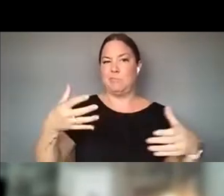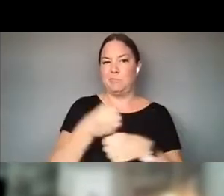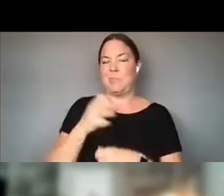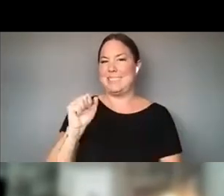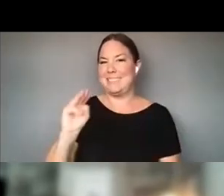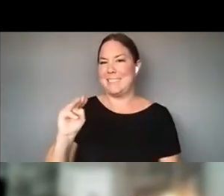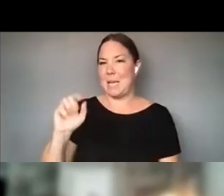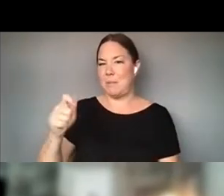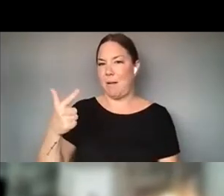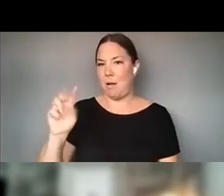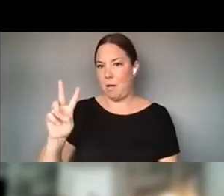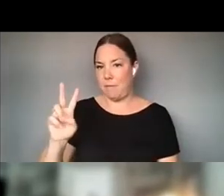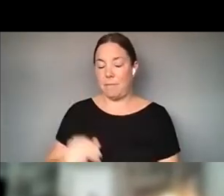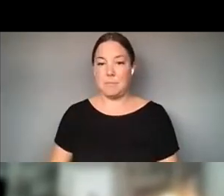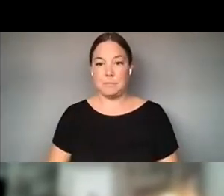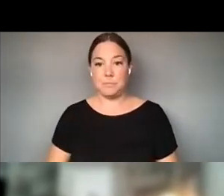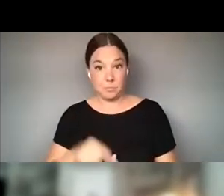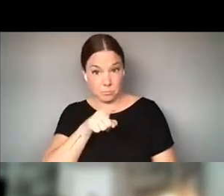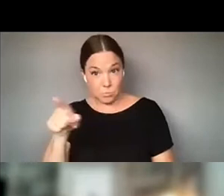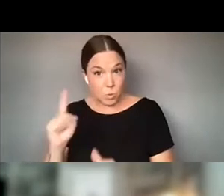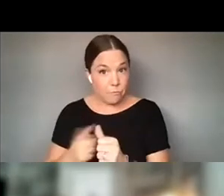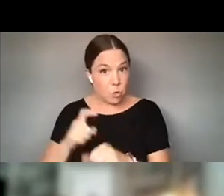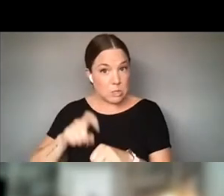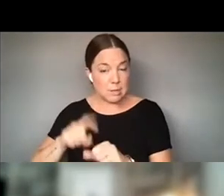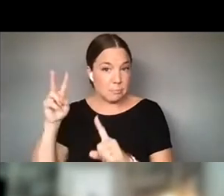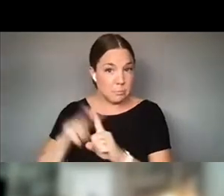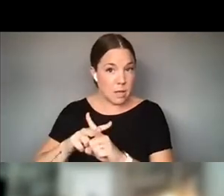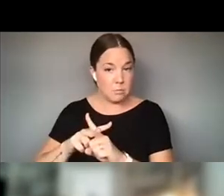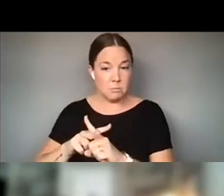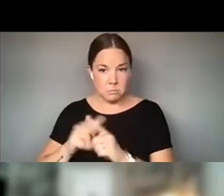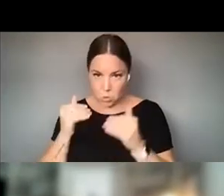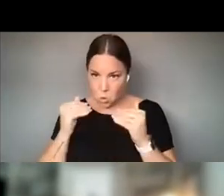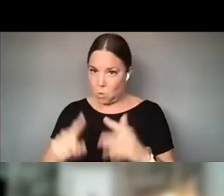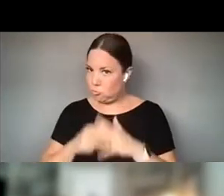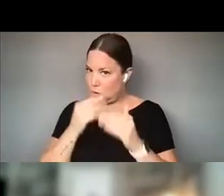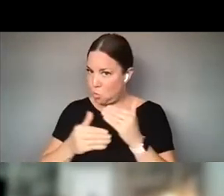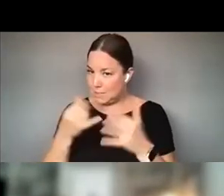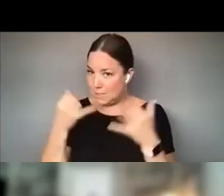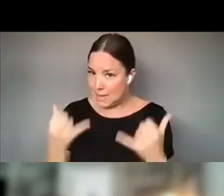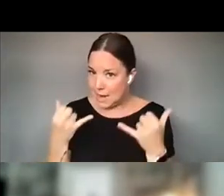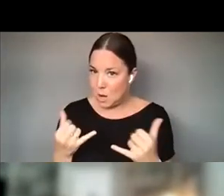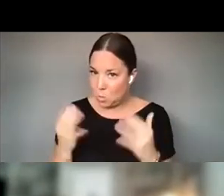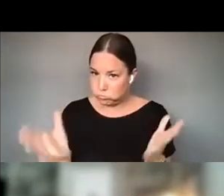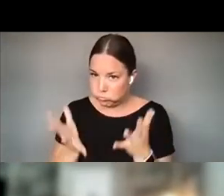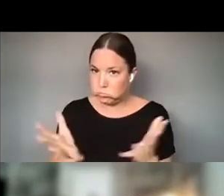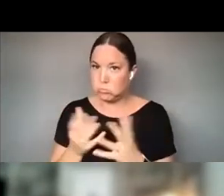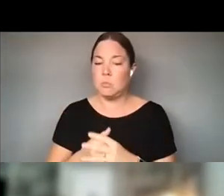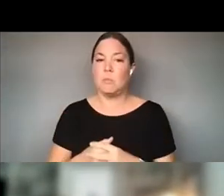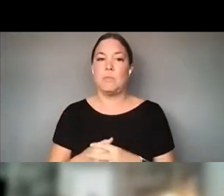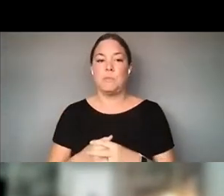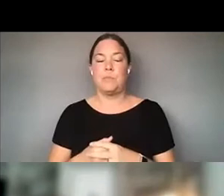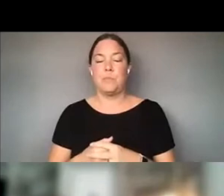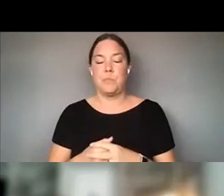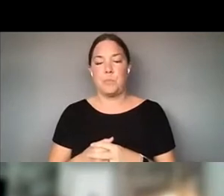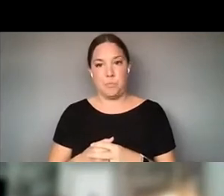If you are a first-time applicant, start this process now, and you'll need to allow at least